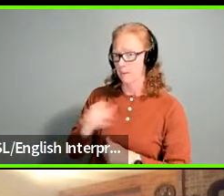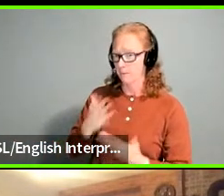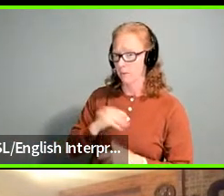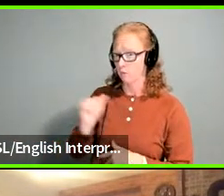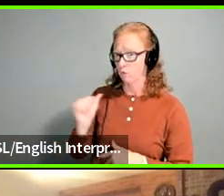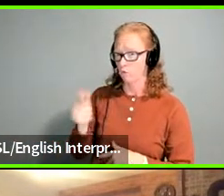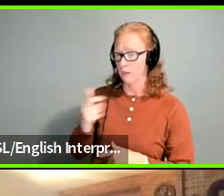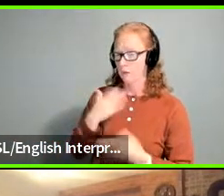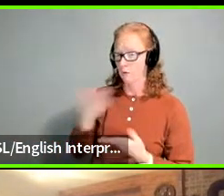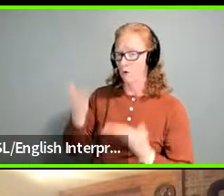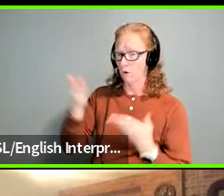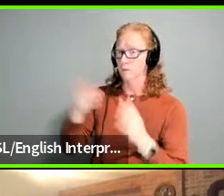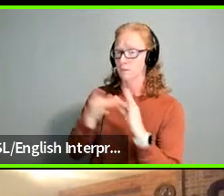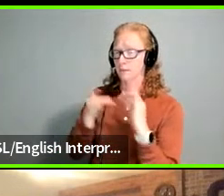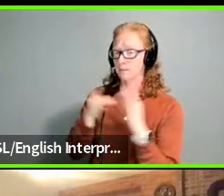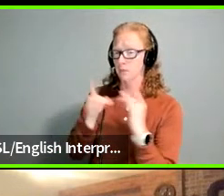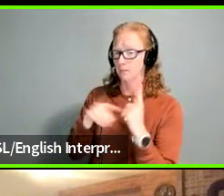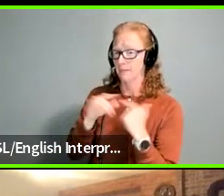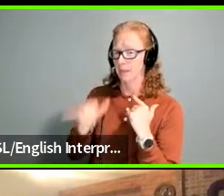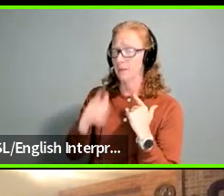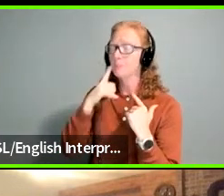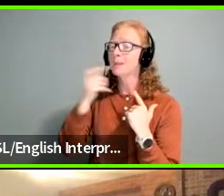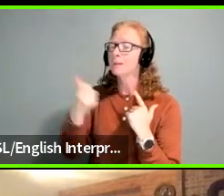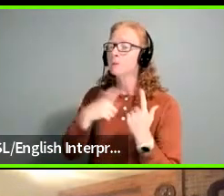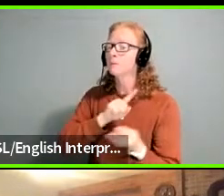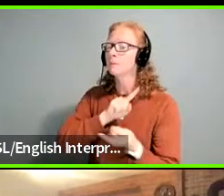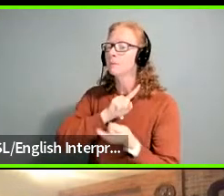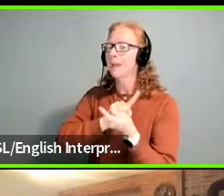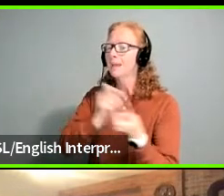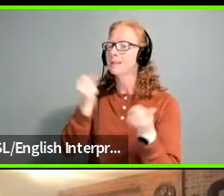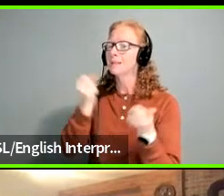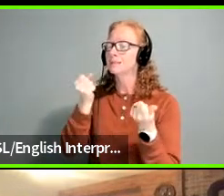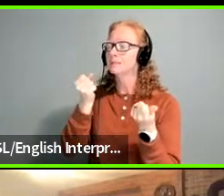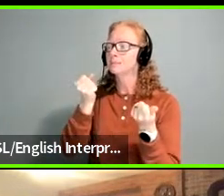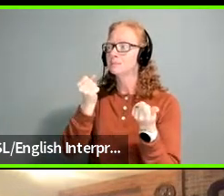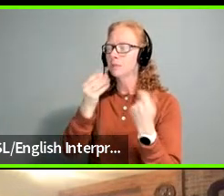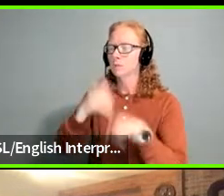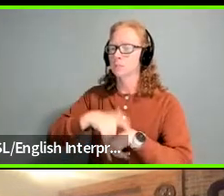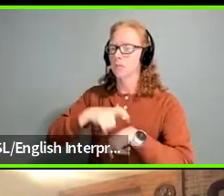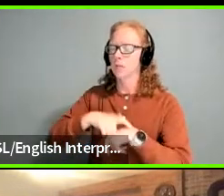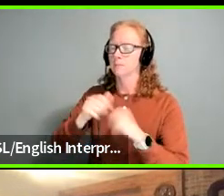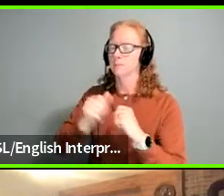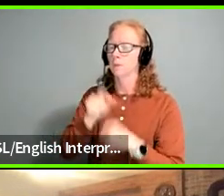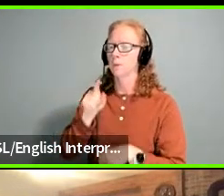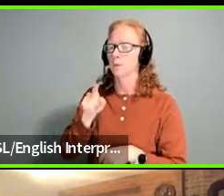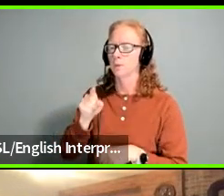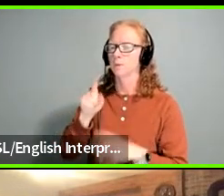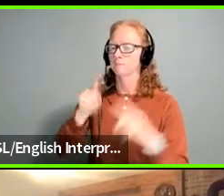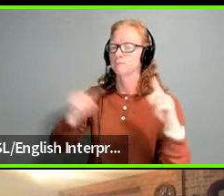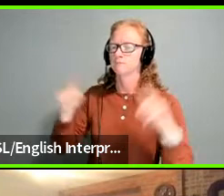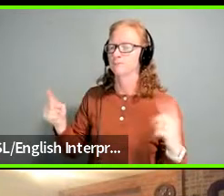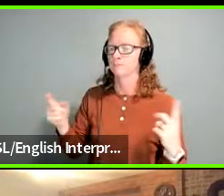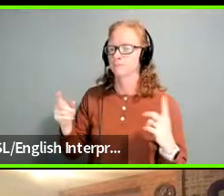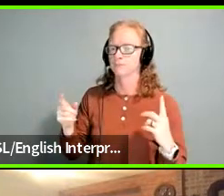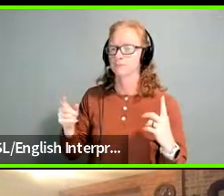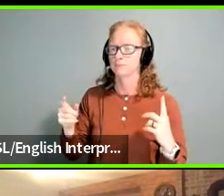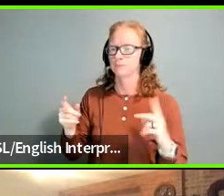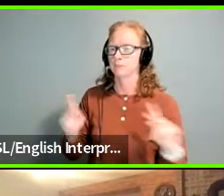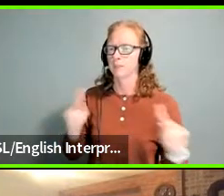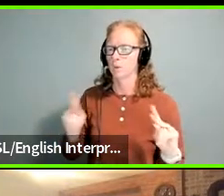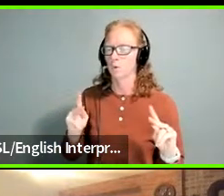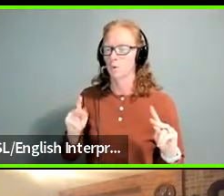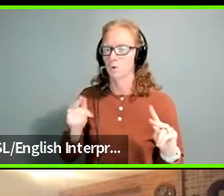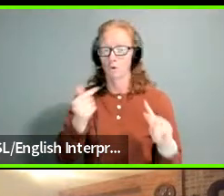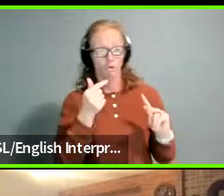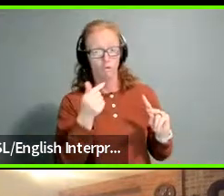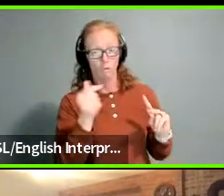just offer some commentary. I know we've met a fair amount with members of various elected officials. Greg? So